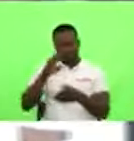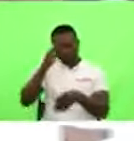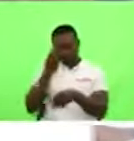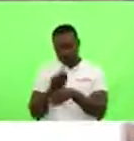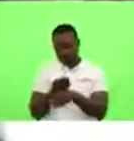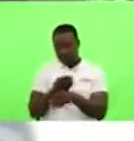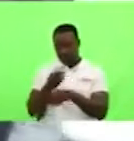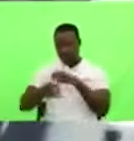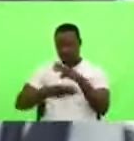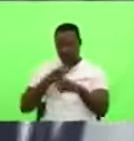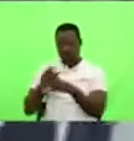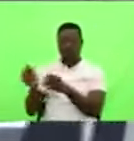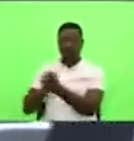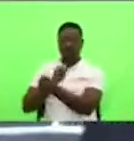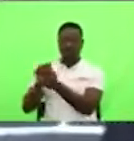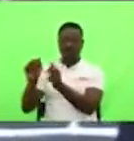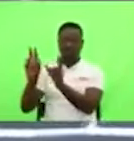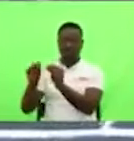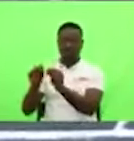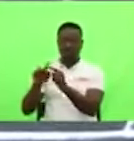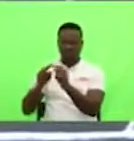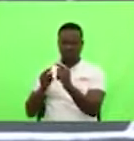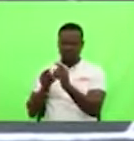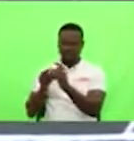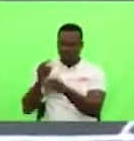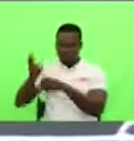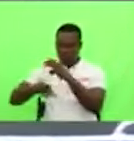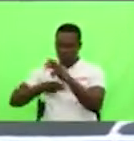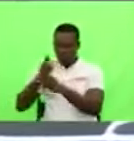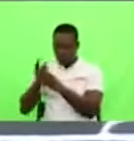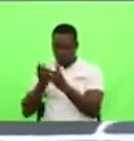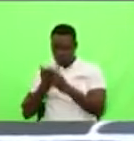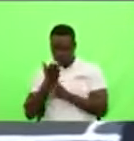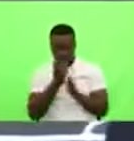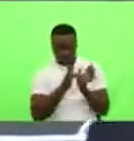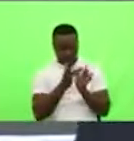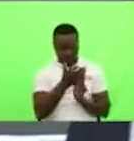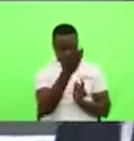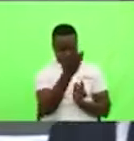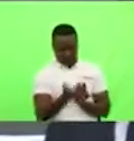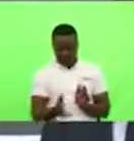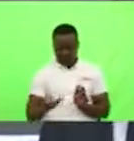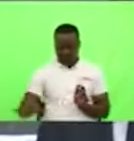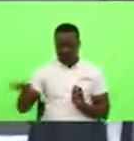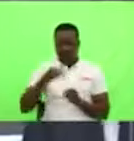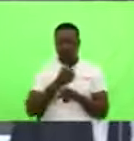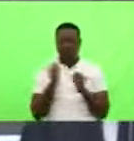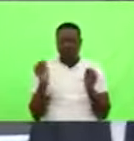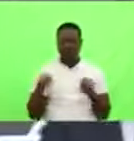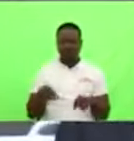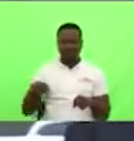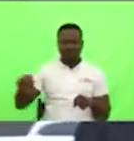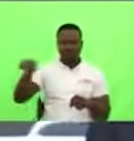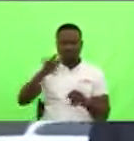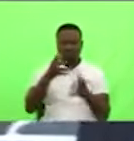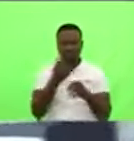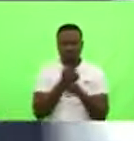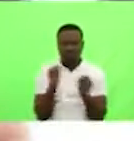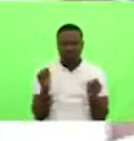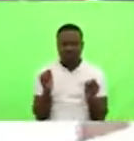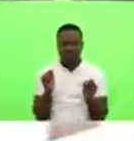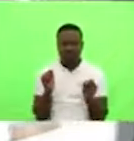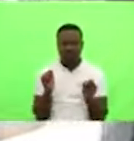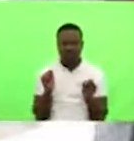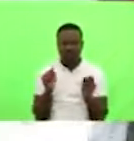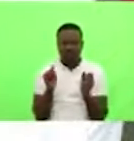world, but that the world through him might be saved. Who wants to be saved? That